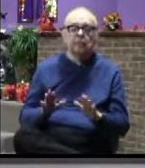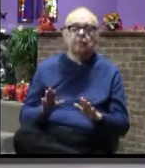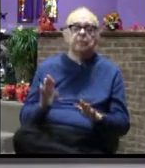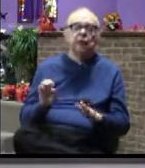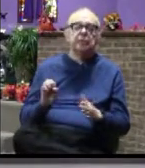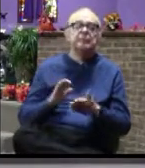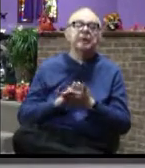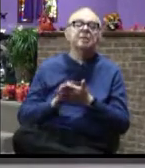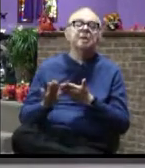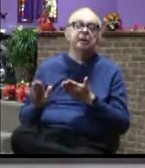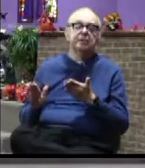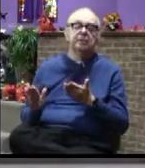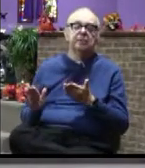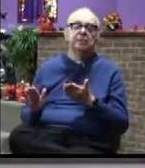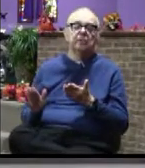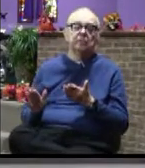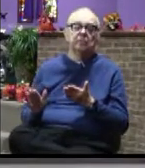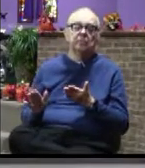just trying to be nice